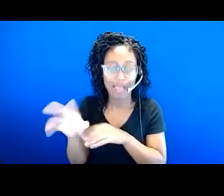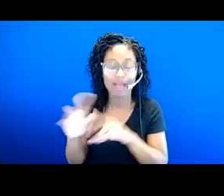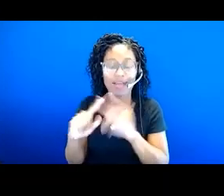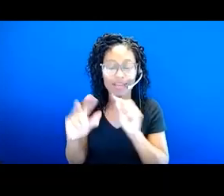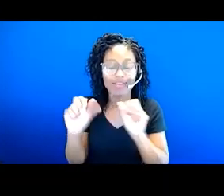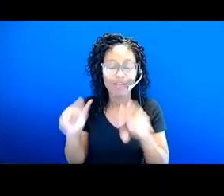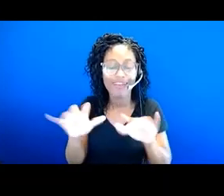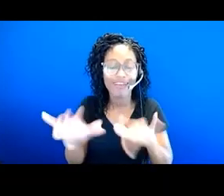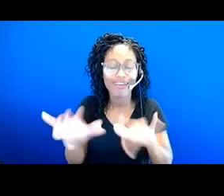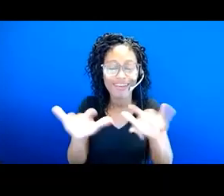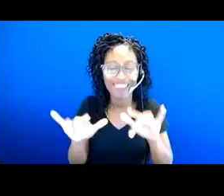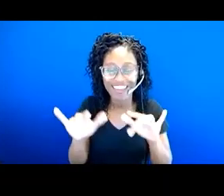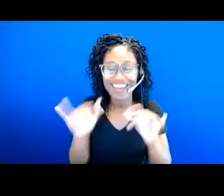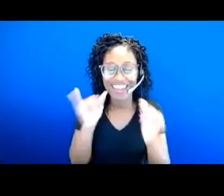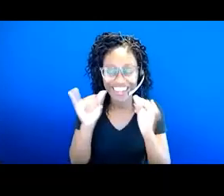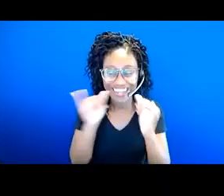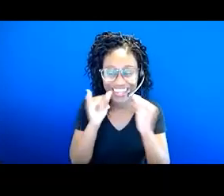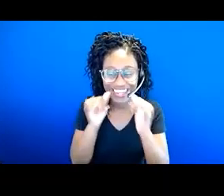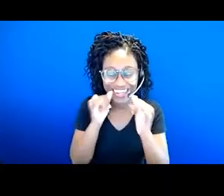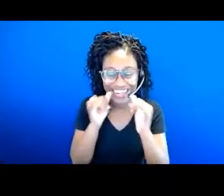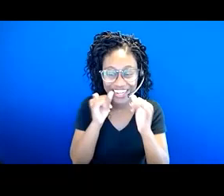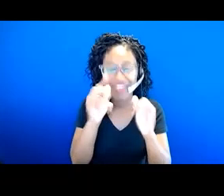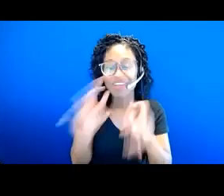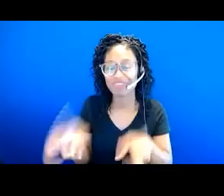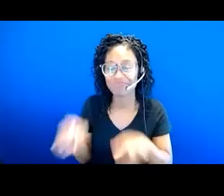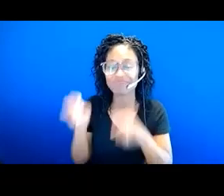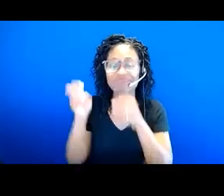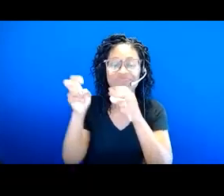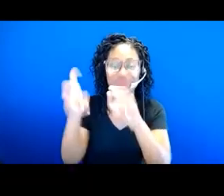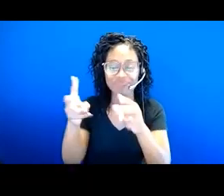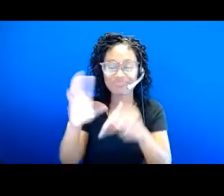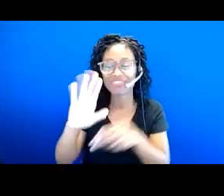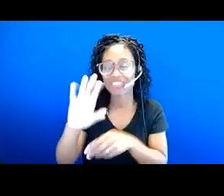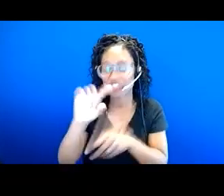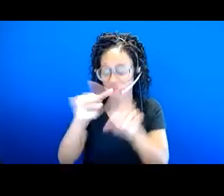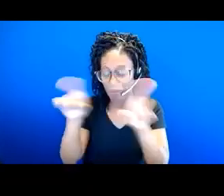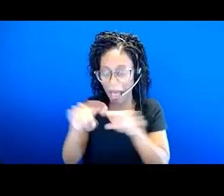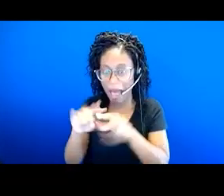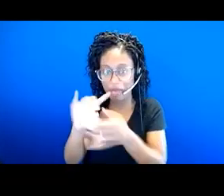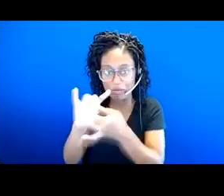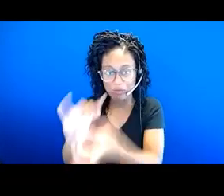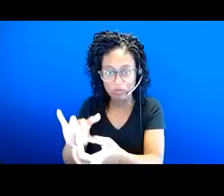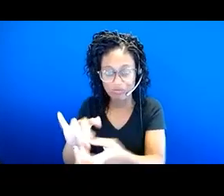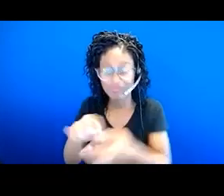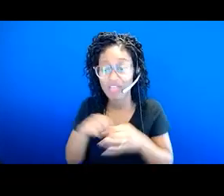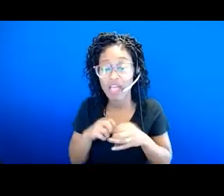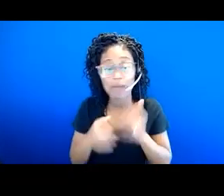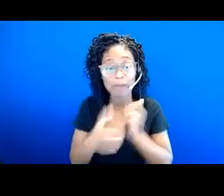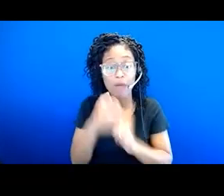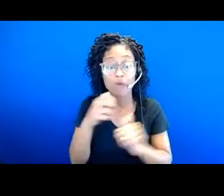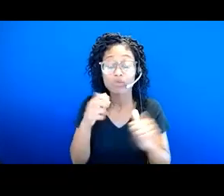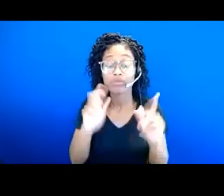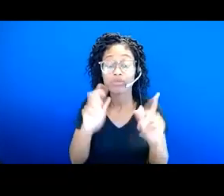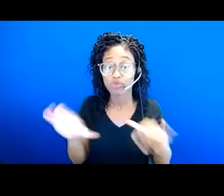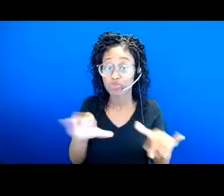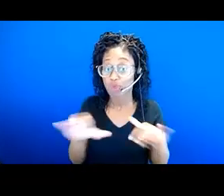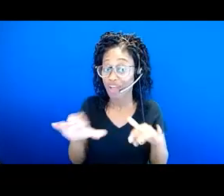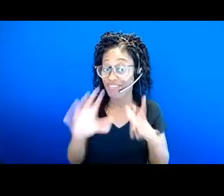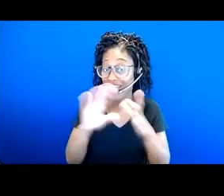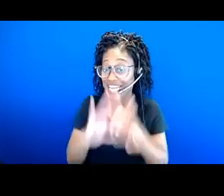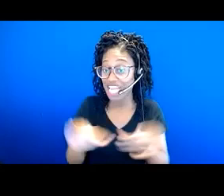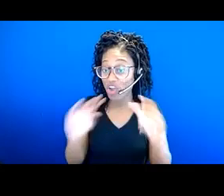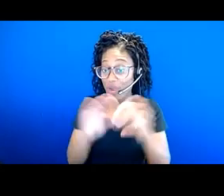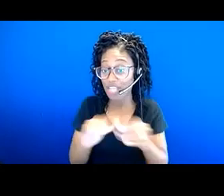interview using the audio function. Most people who are doing narrations or interviews are using their